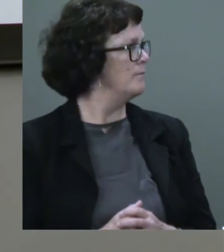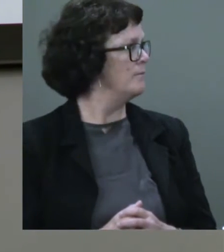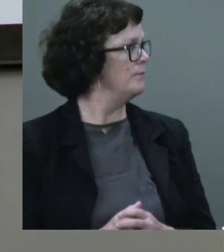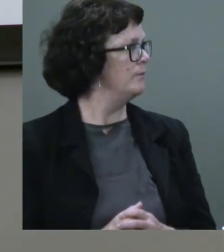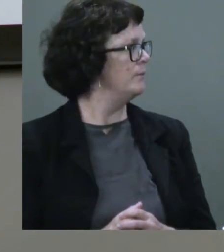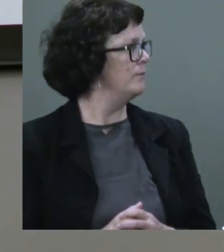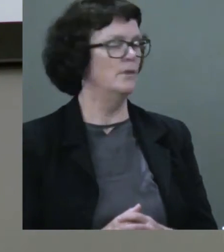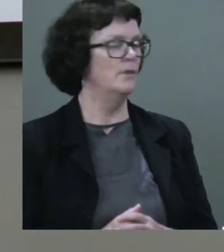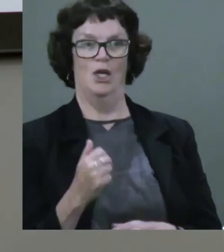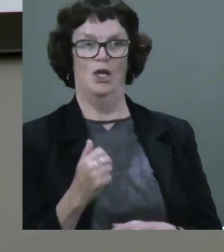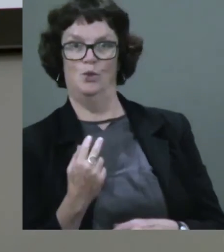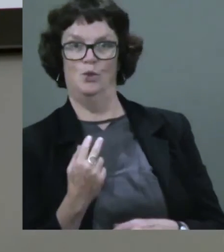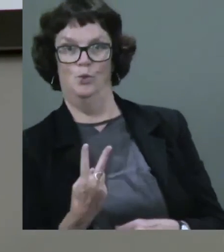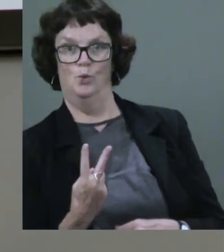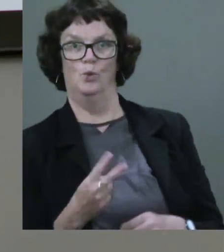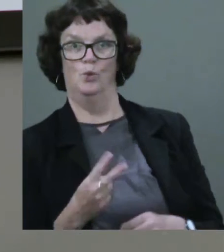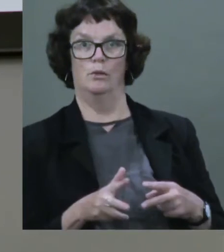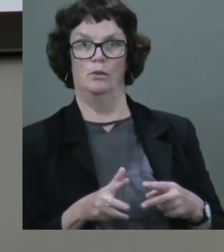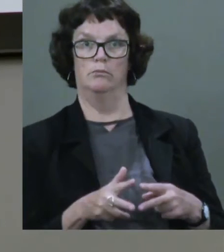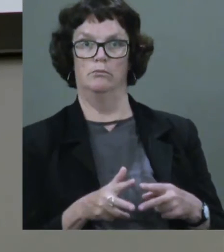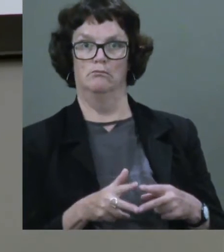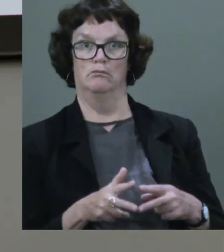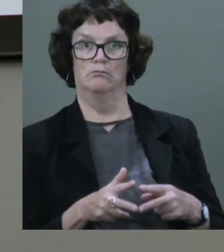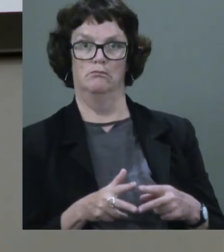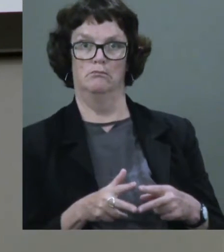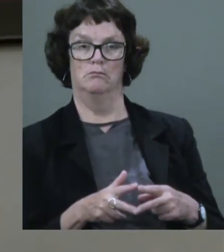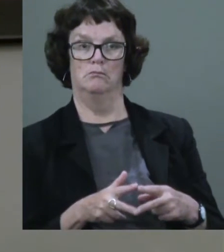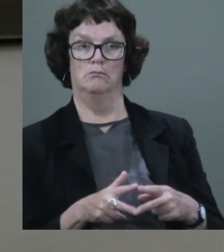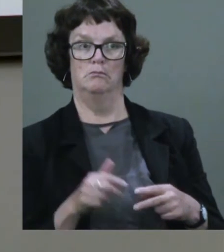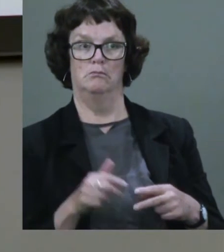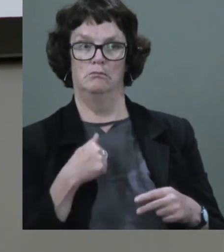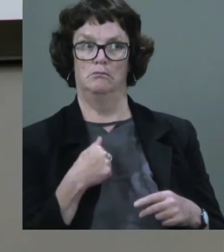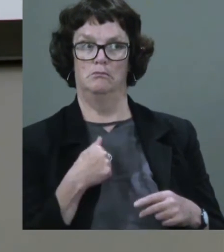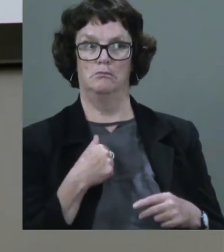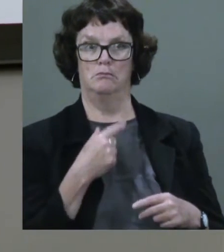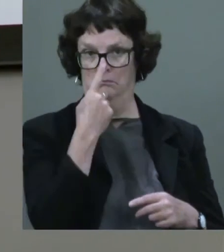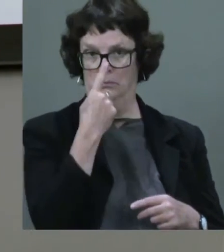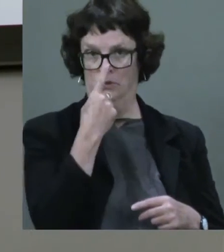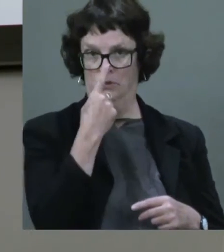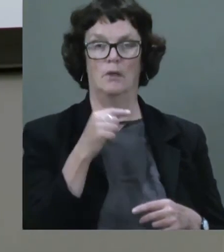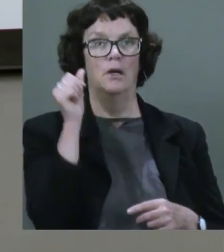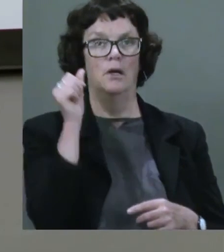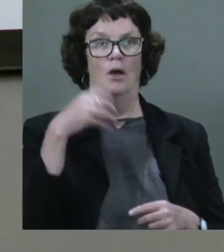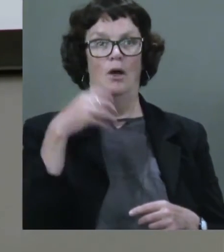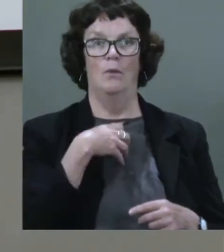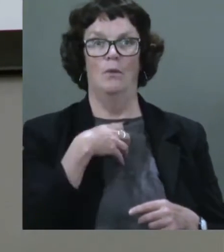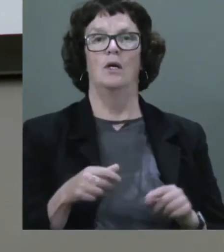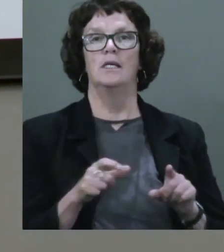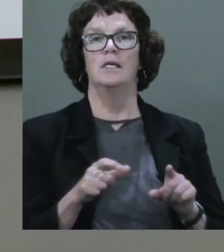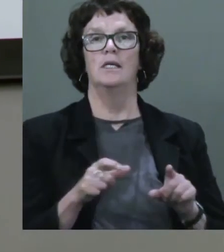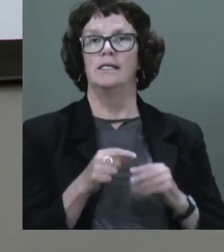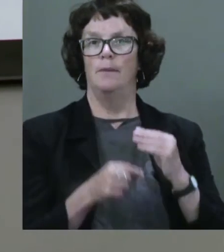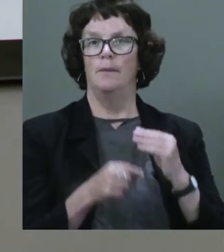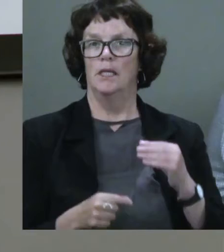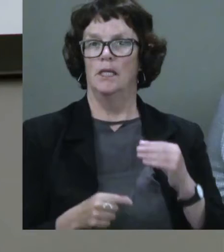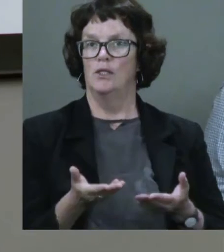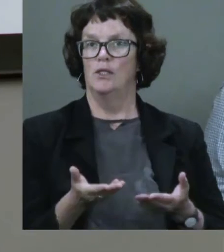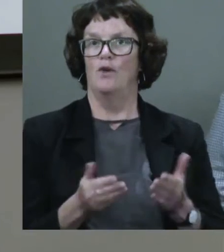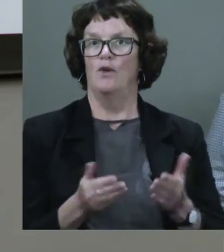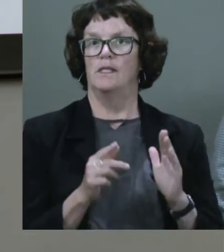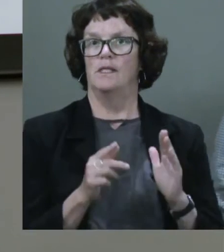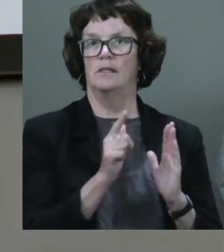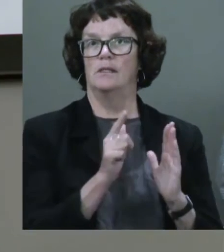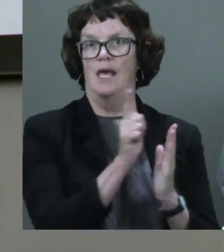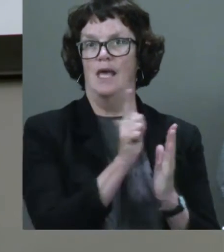two that I'm very curious to start with are the Disability Discrimination Act and the Disability Services Act. I'm really curious